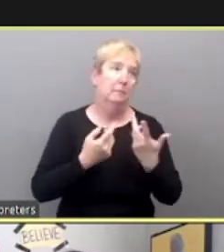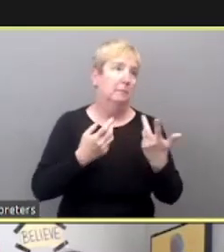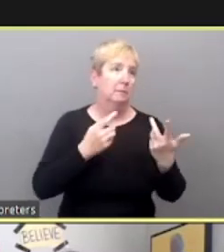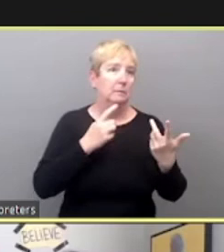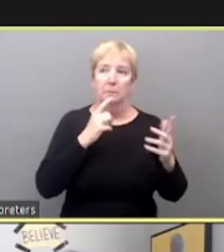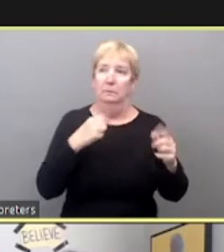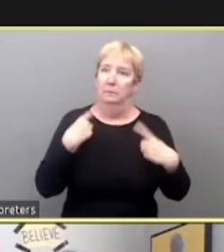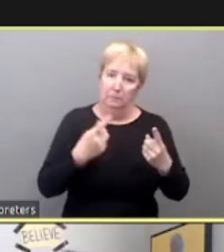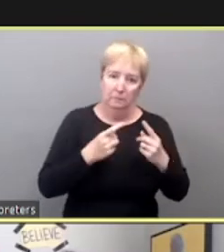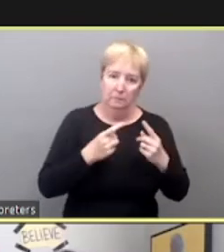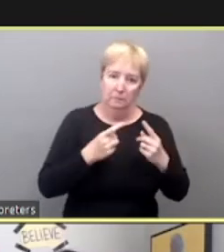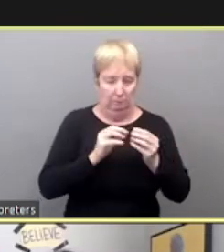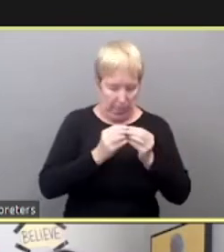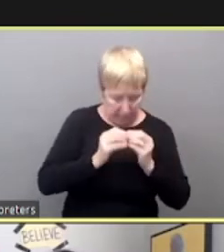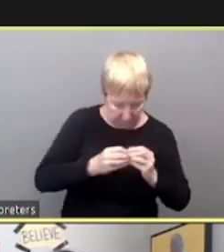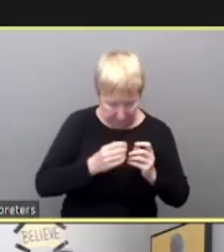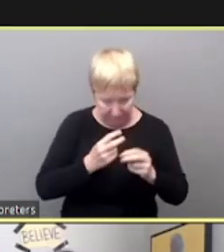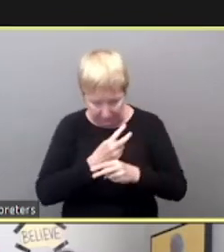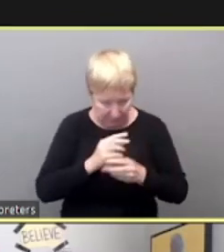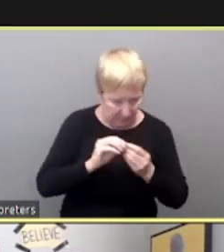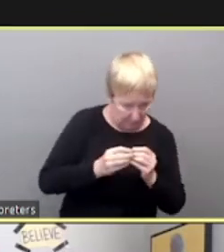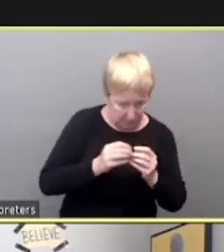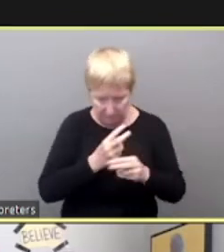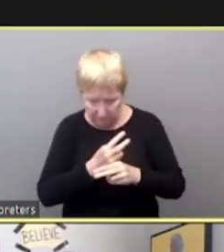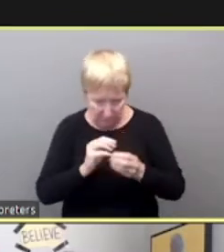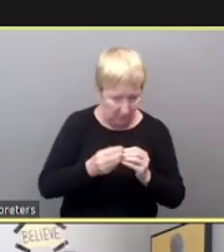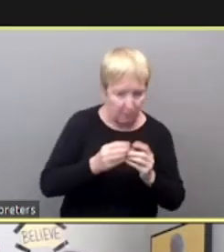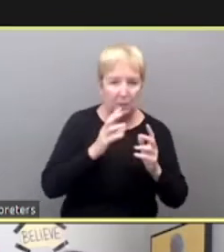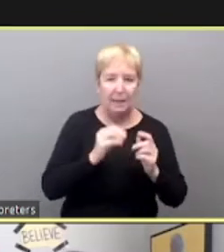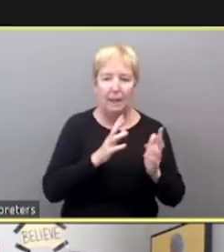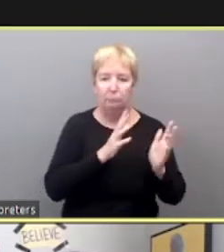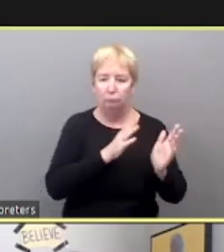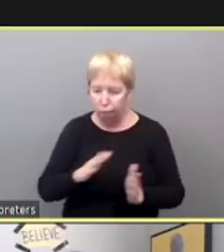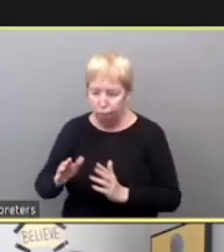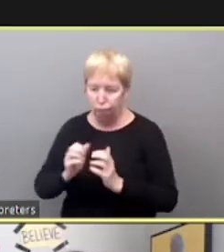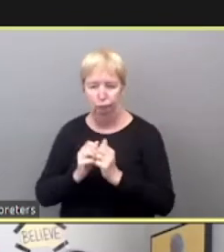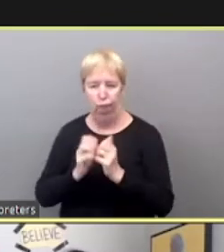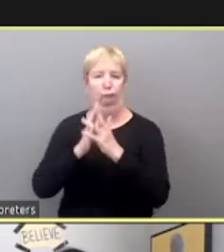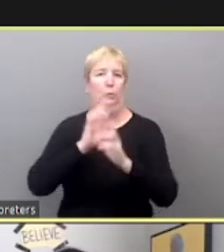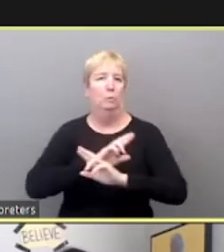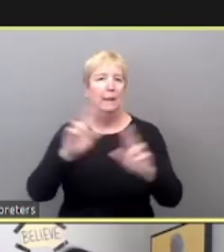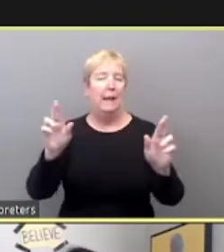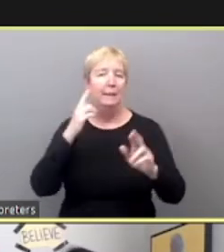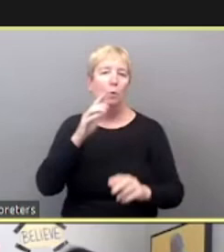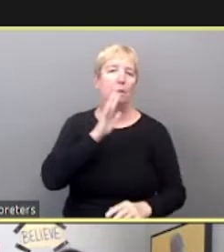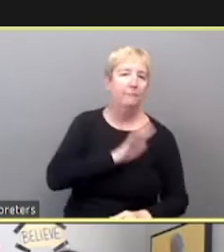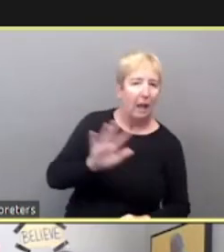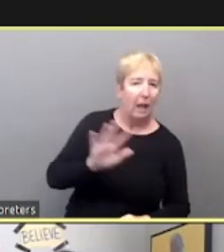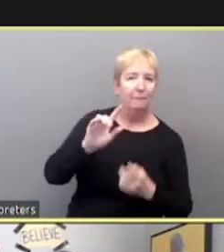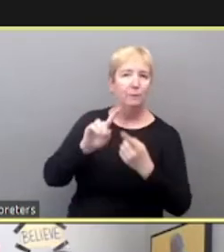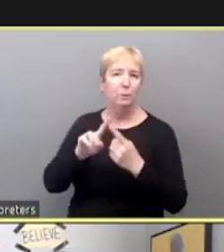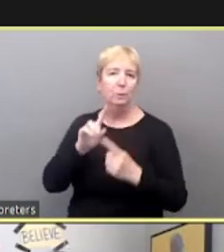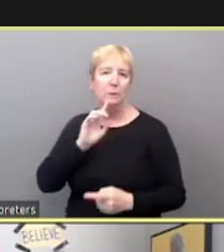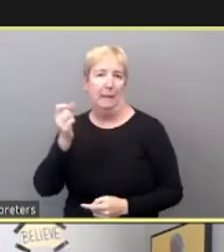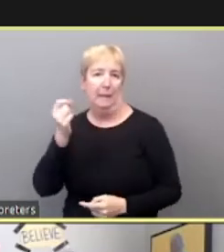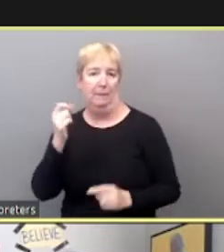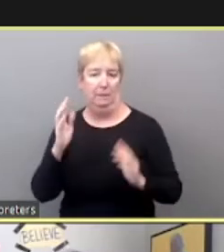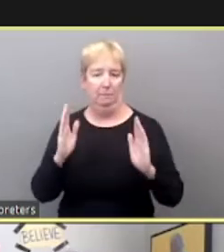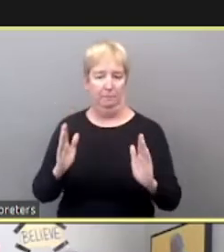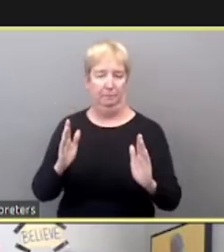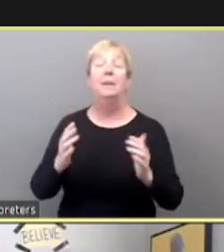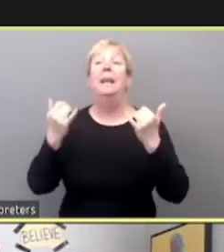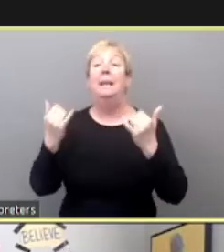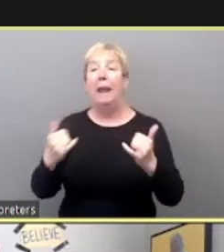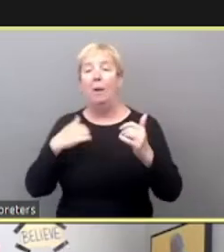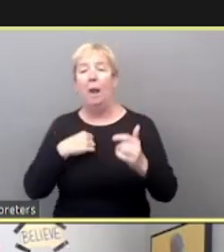and putting together a plan for our 5 to 11-year-olds. And I want to turn this over to our amazing secretary,